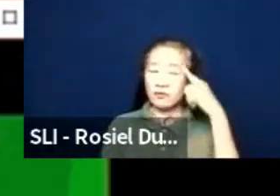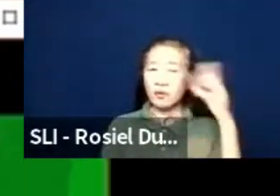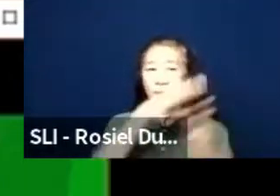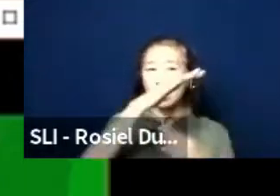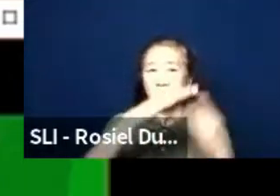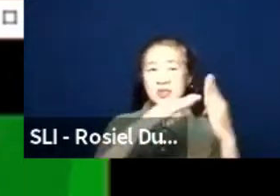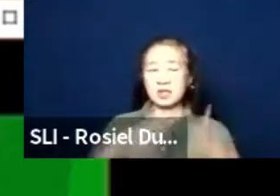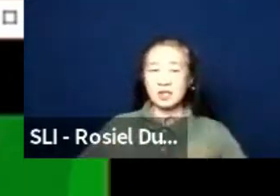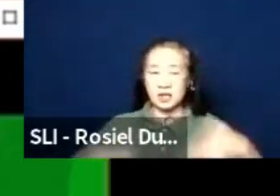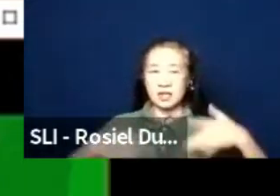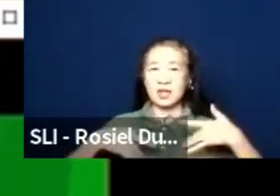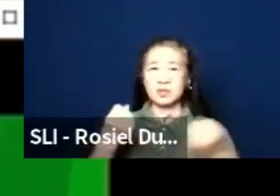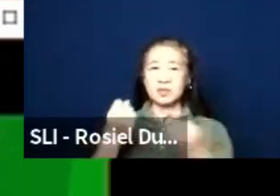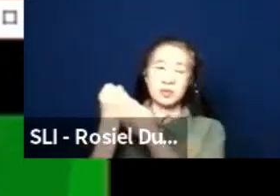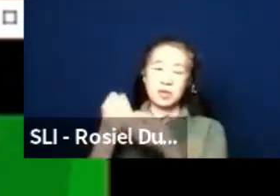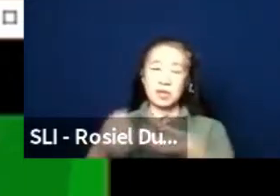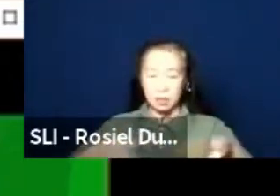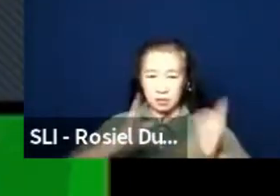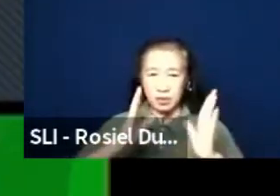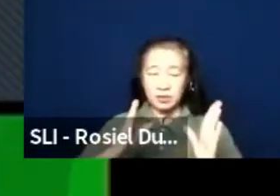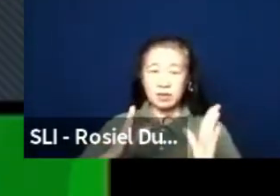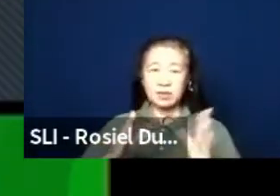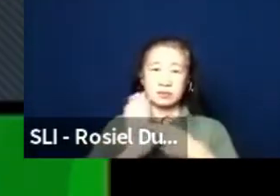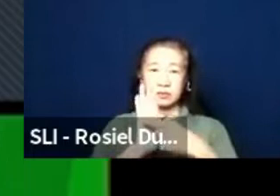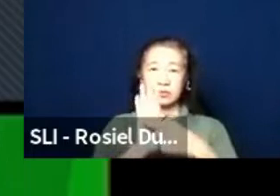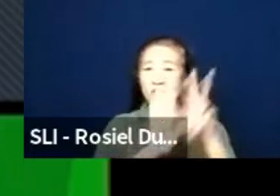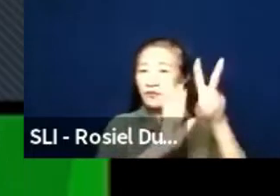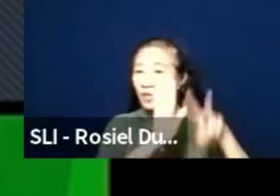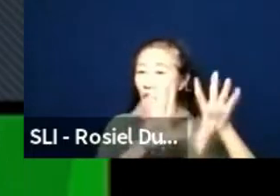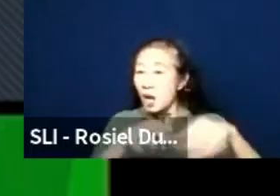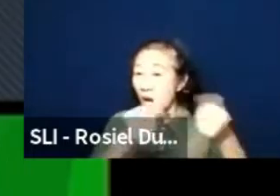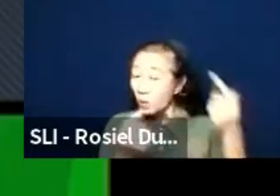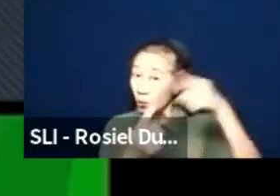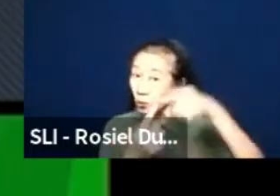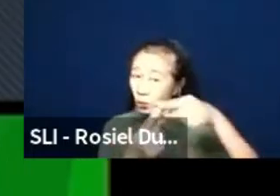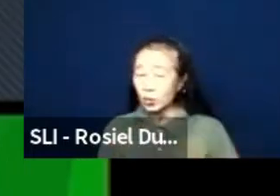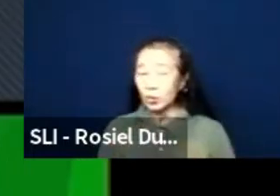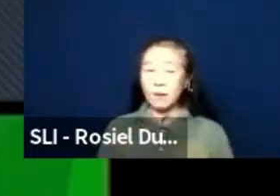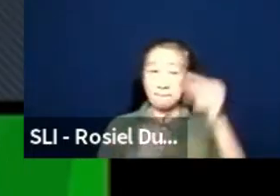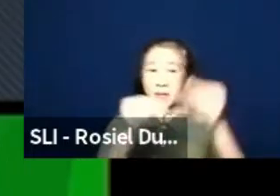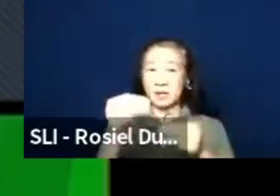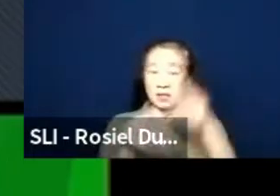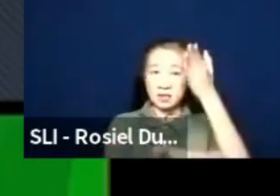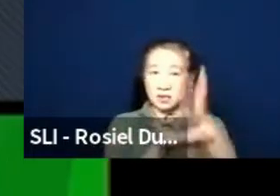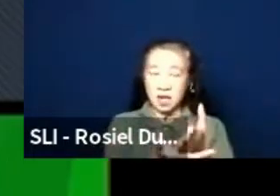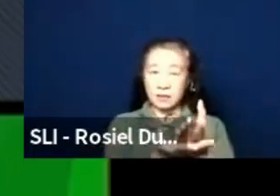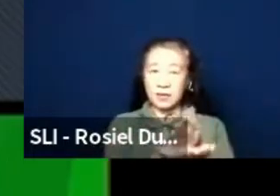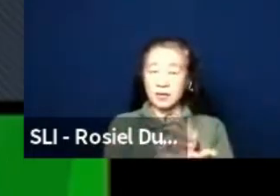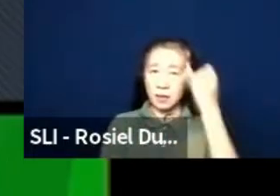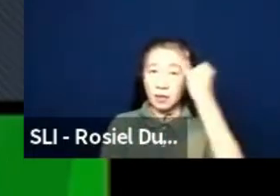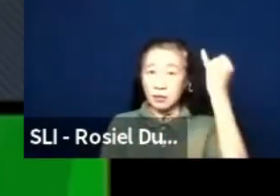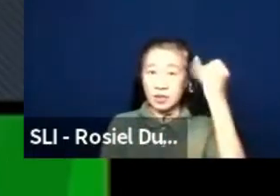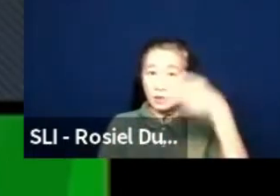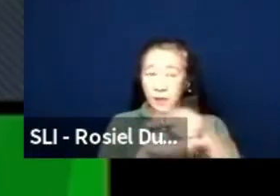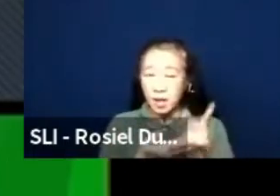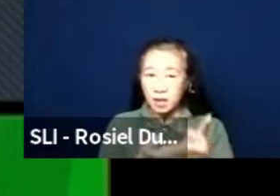Okay, allow me to play to you the video on how to manage Stop the Bleeding. Imagine this part is